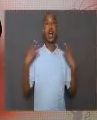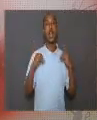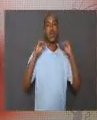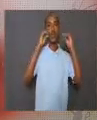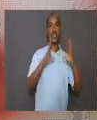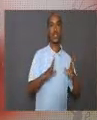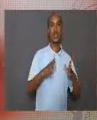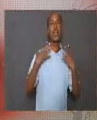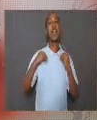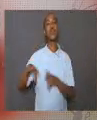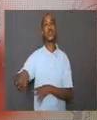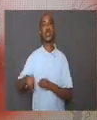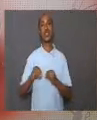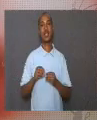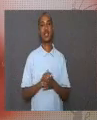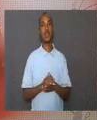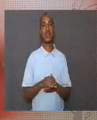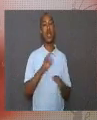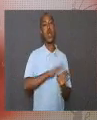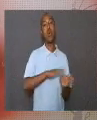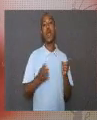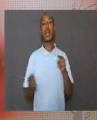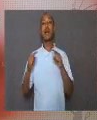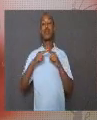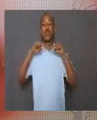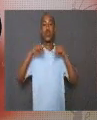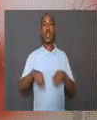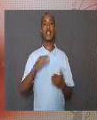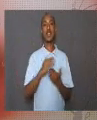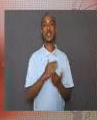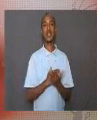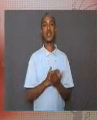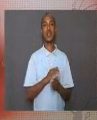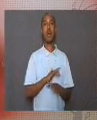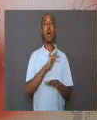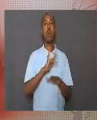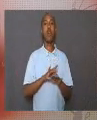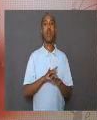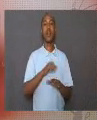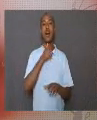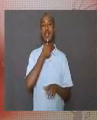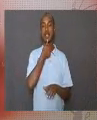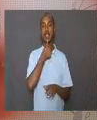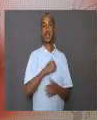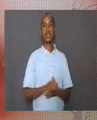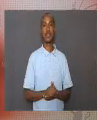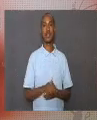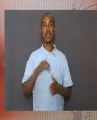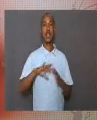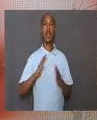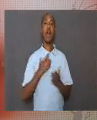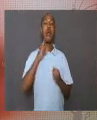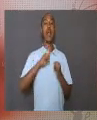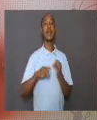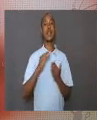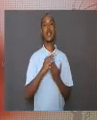Hello, teacher. Hello, students. Welcome to today's lesson on acids. In our